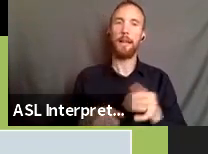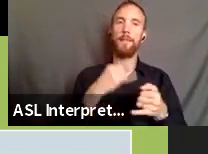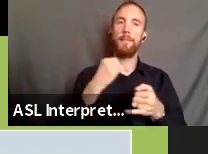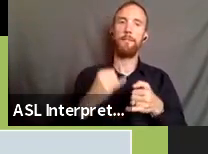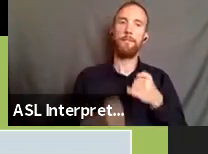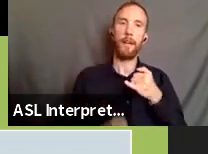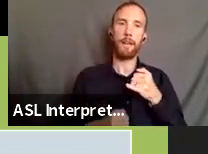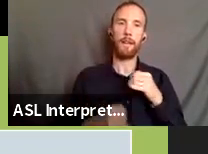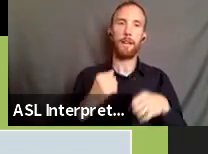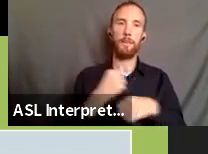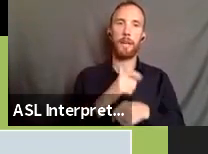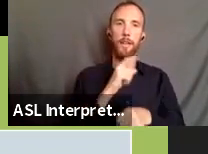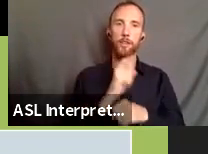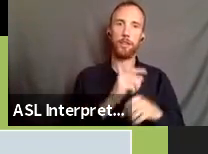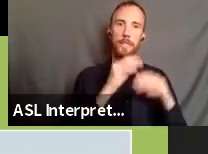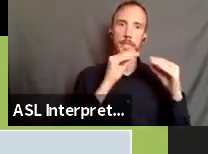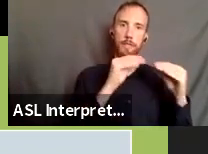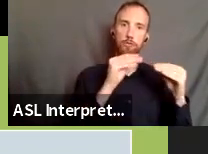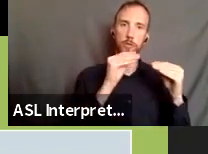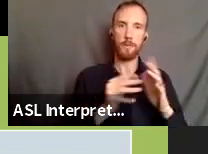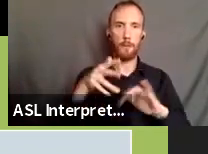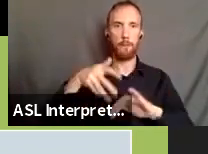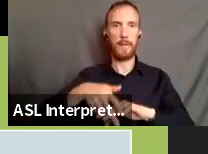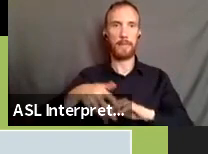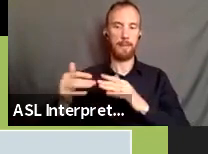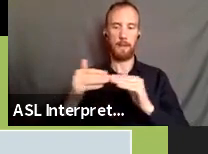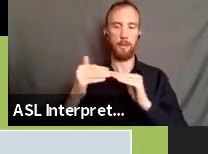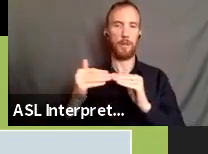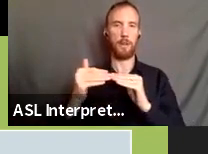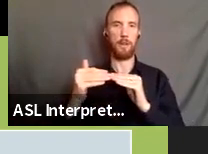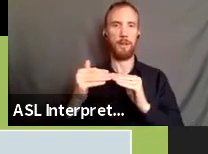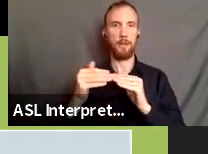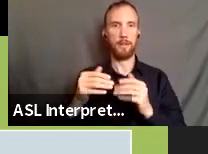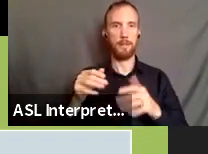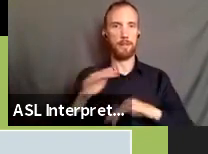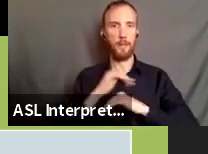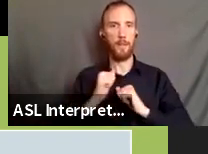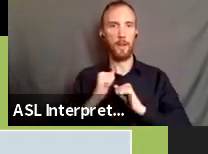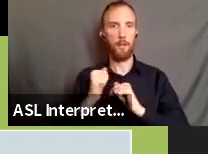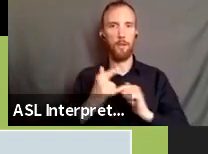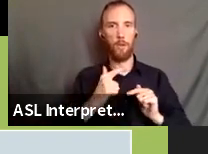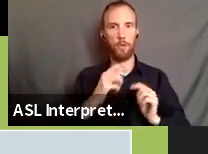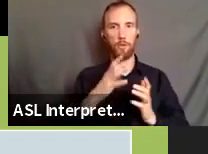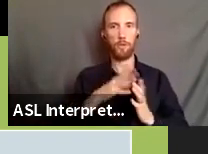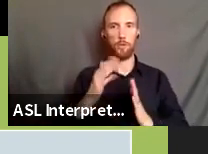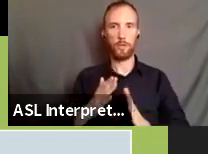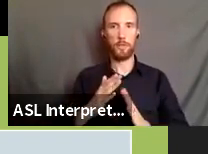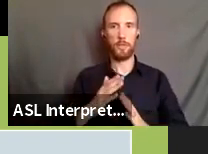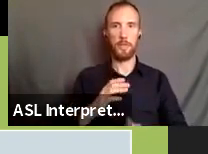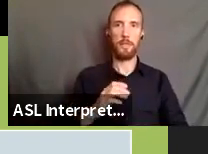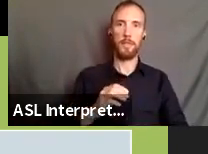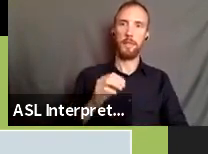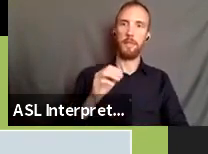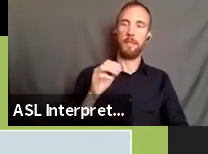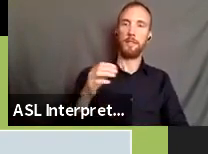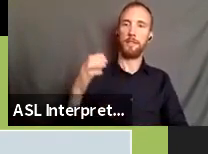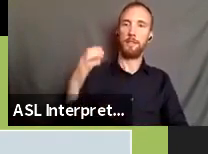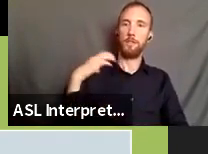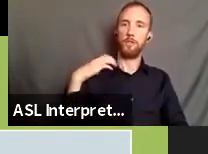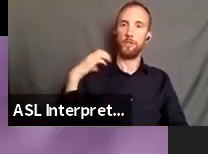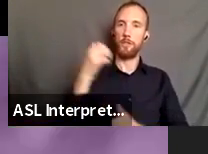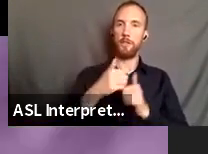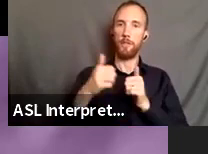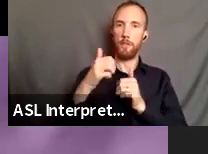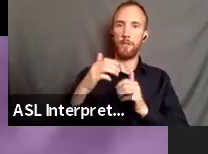equity to meet the needs of all students our chief officer of teaching and learning will provide us with some expectations on